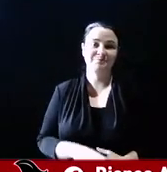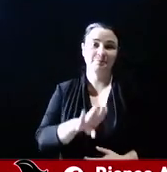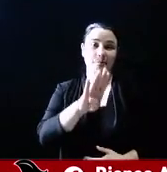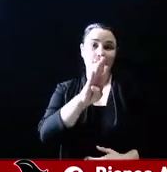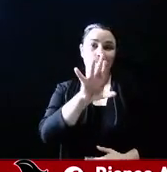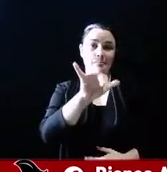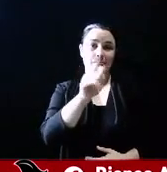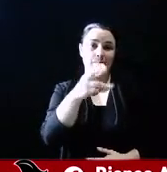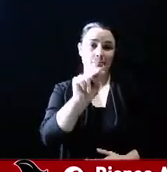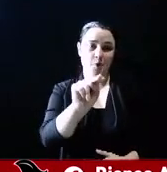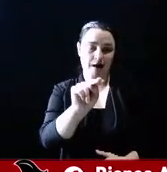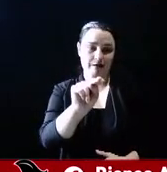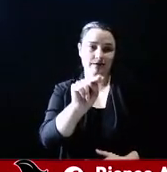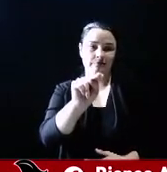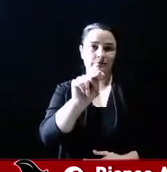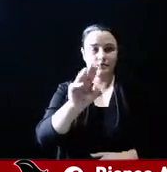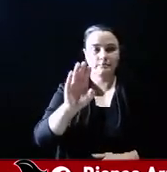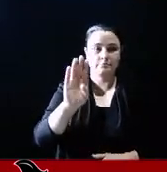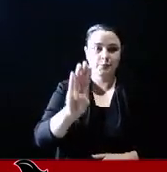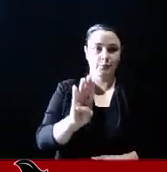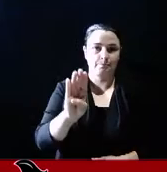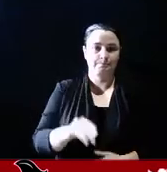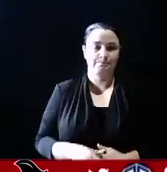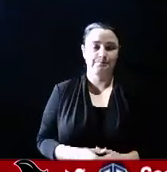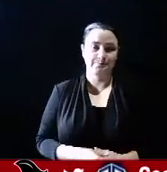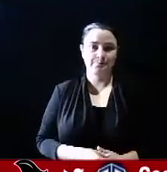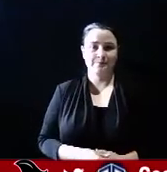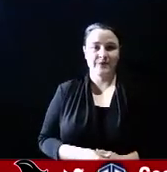Brian Vladimir Boo.